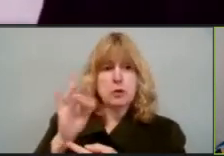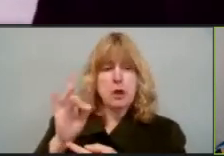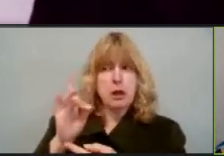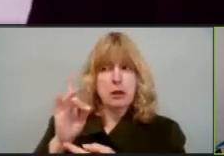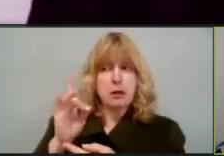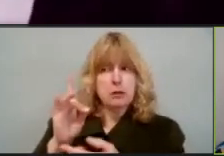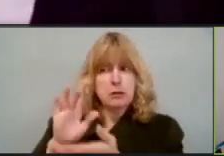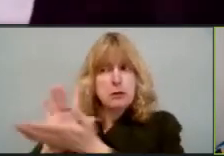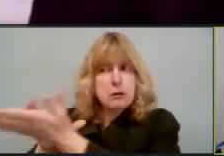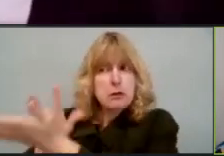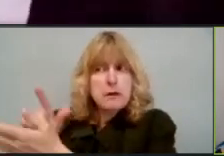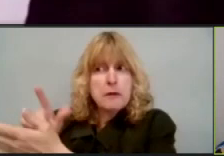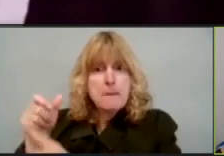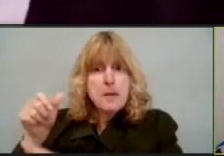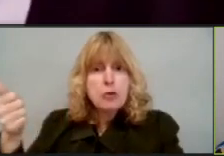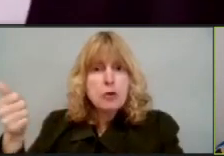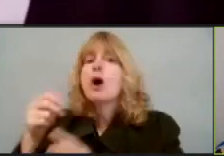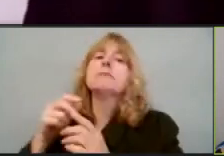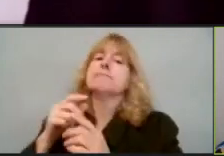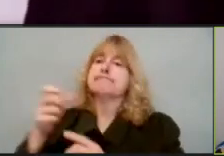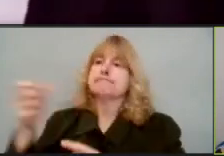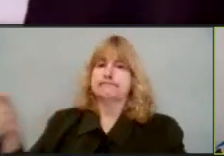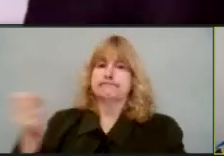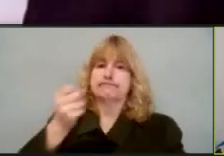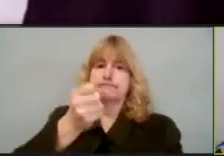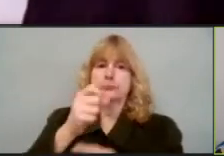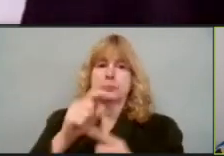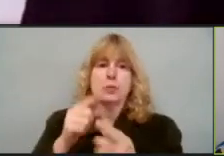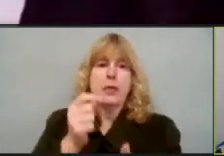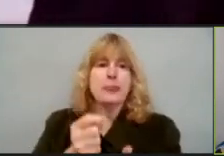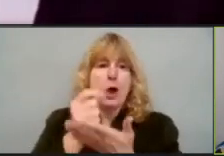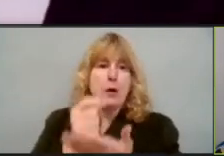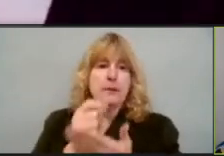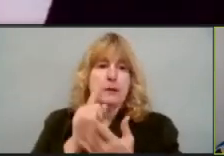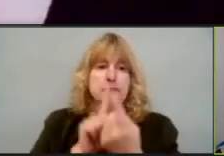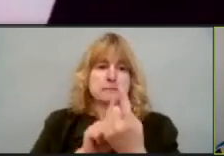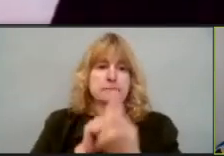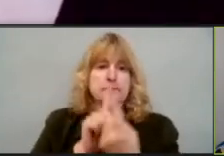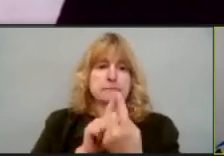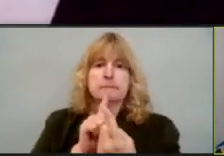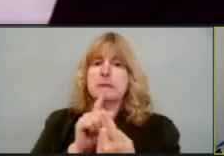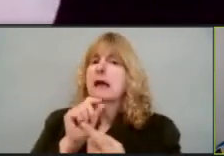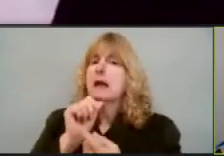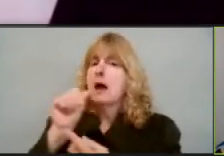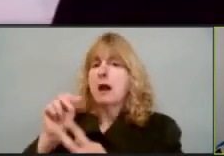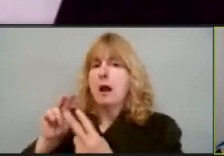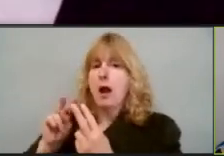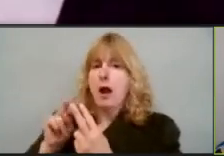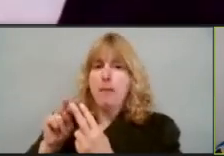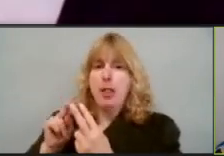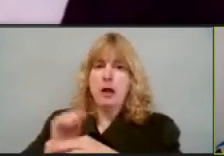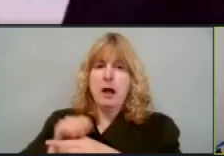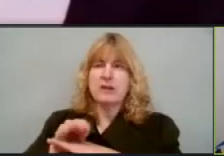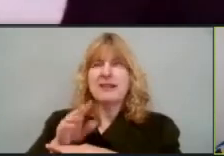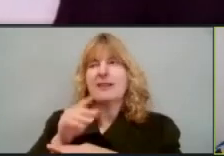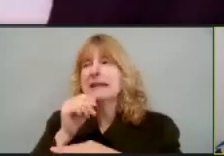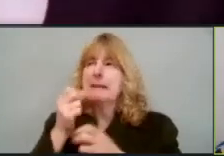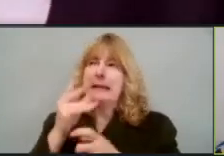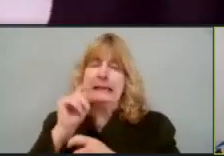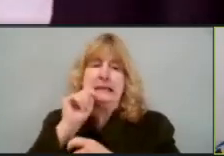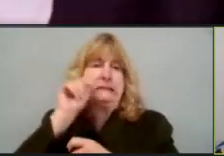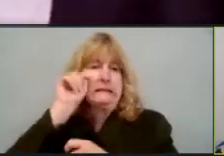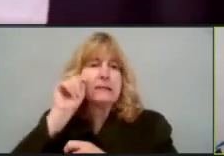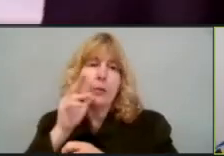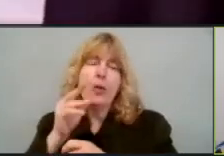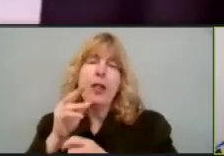them into individual therapy. What you don't want to do is do couples, not that many teenagers are going to go to couples counseling, but sometimes if you're in the school,